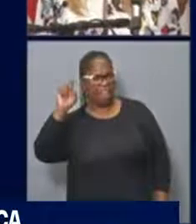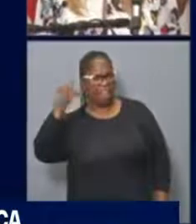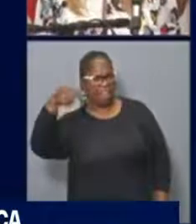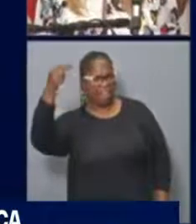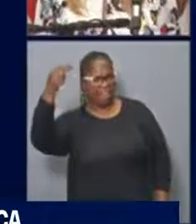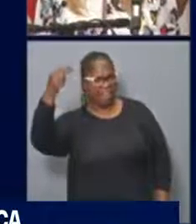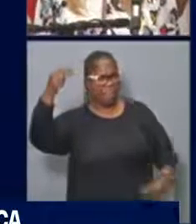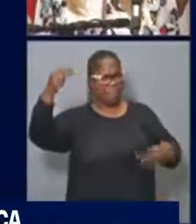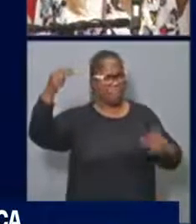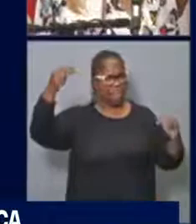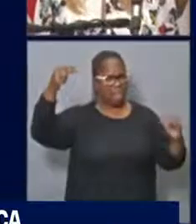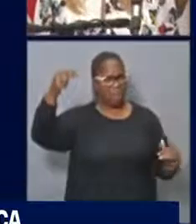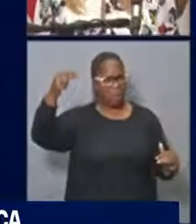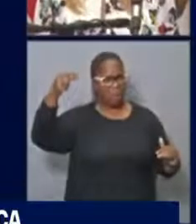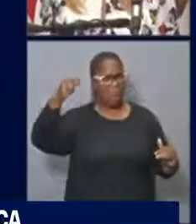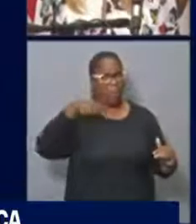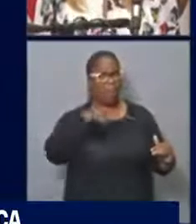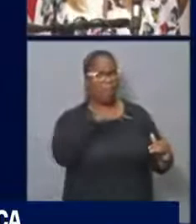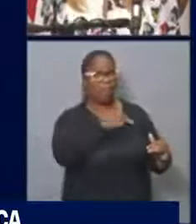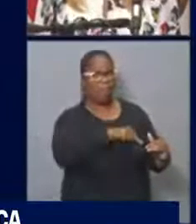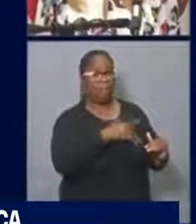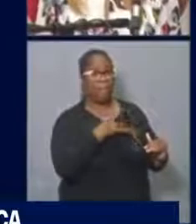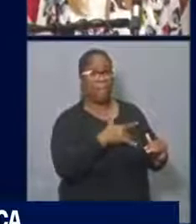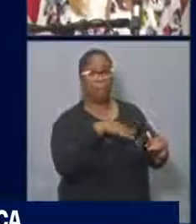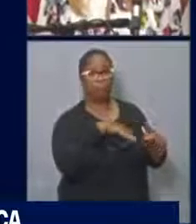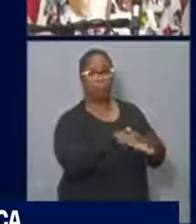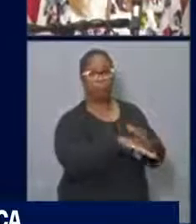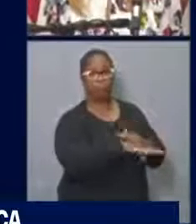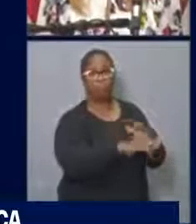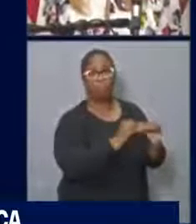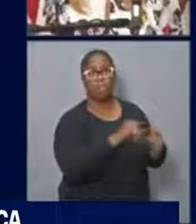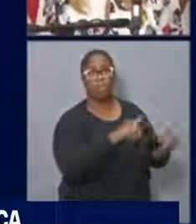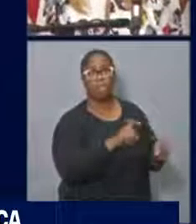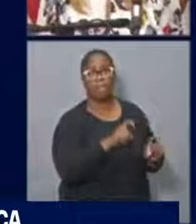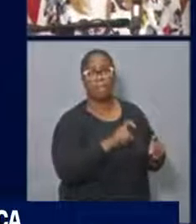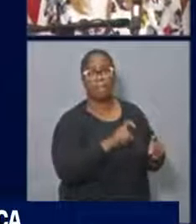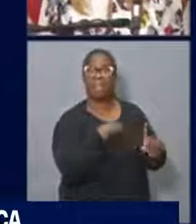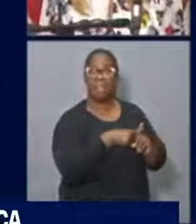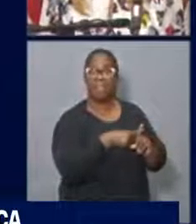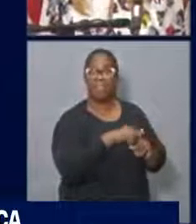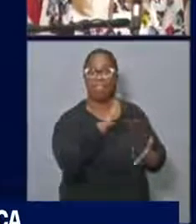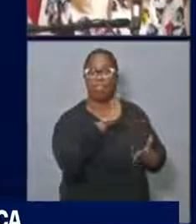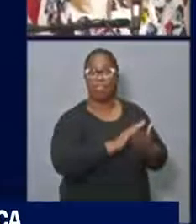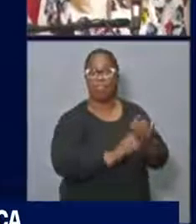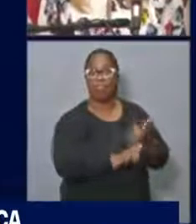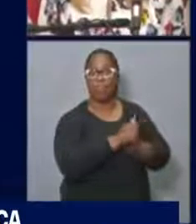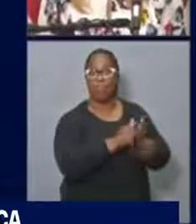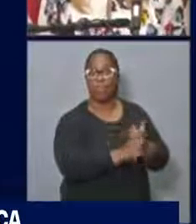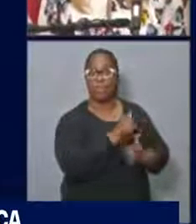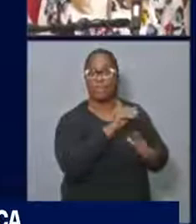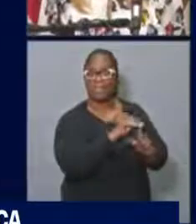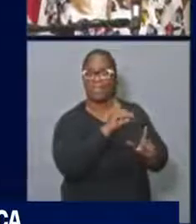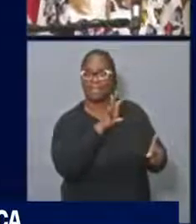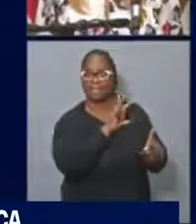of testing resources by white populations, and also their reduced risk of being exposed to